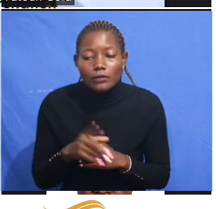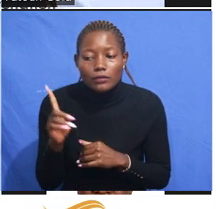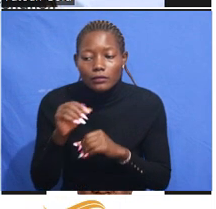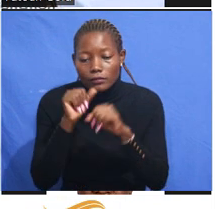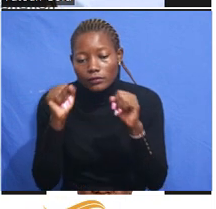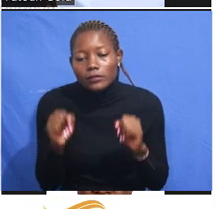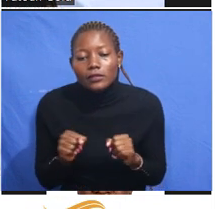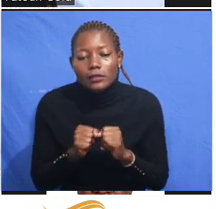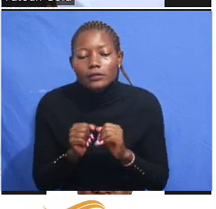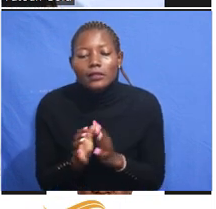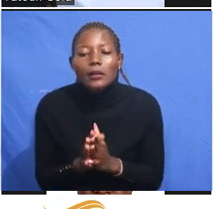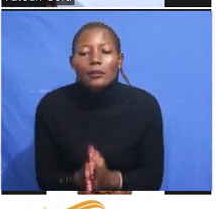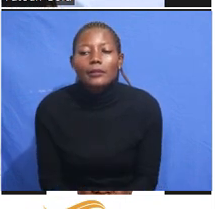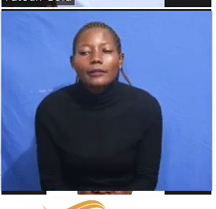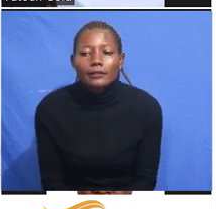system.